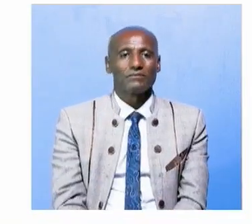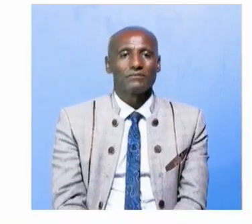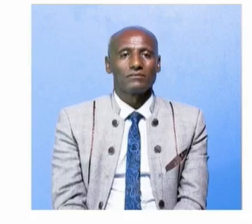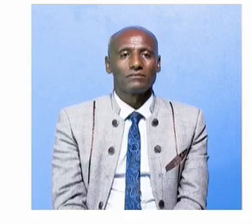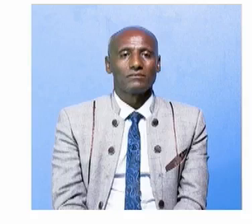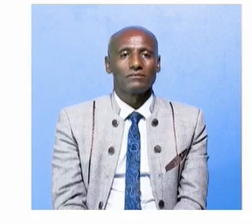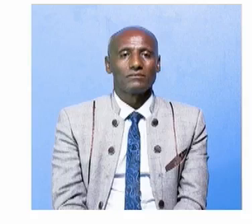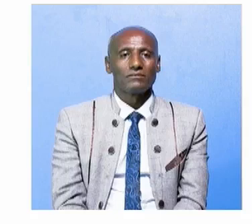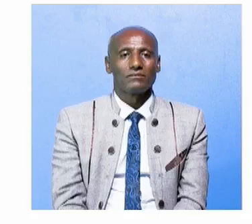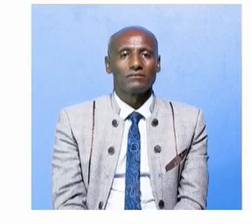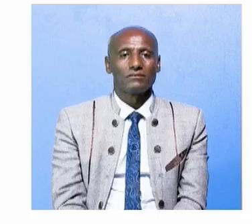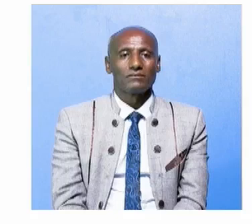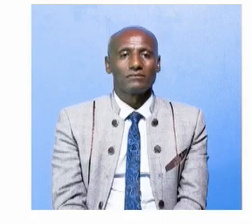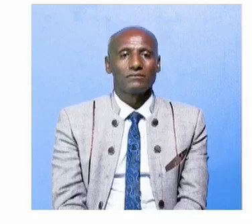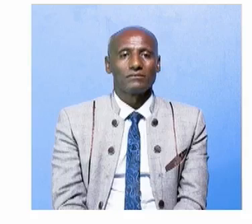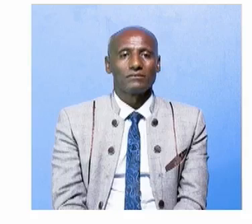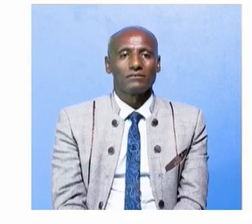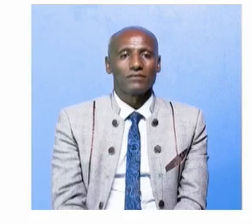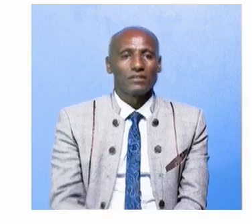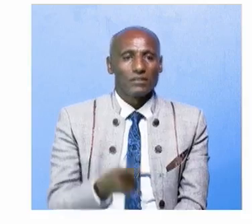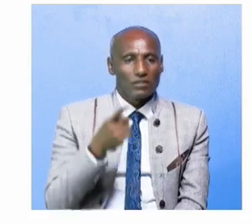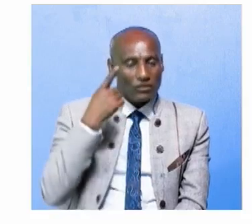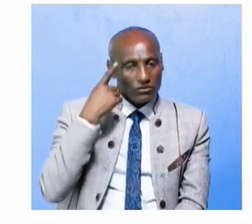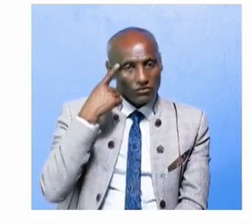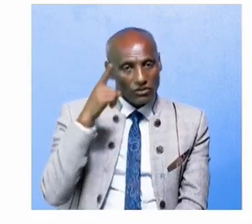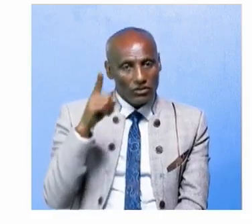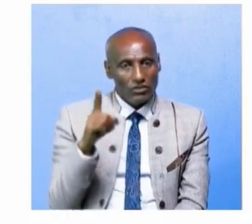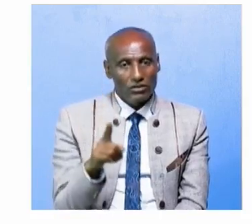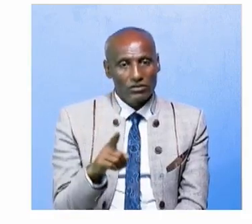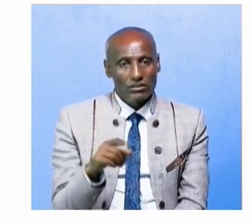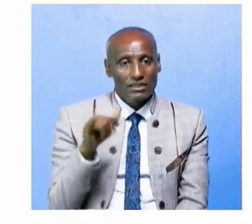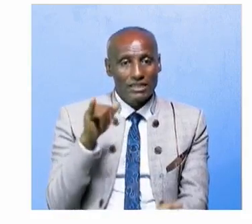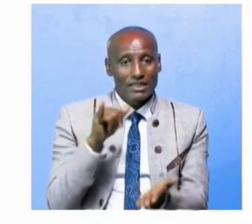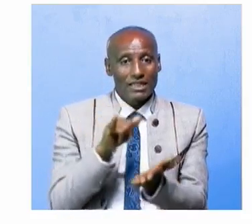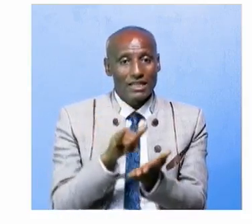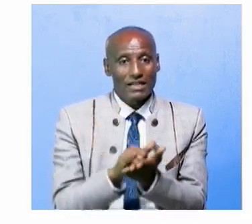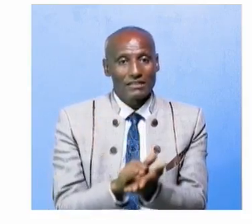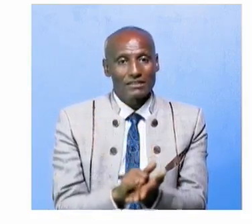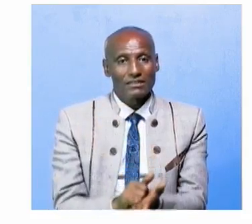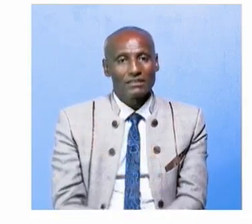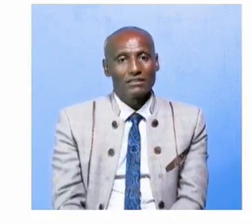Thank you for that